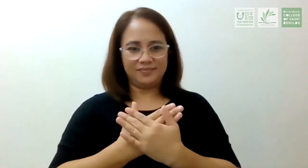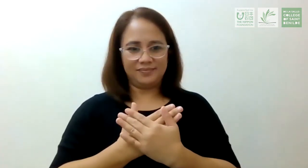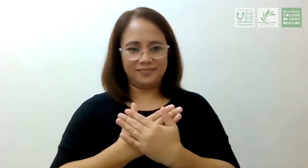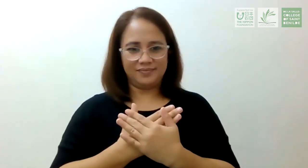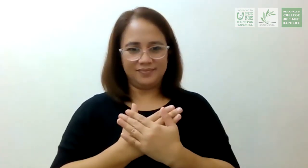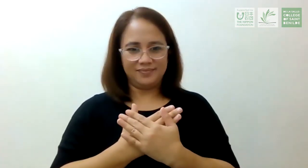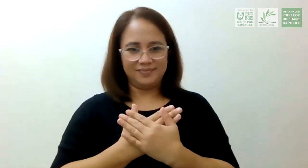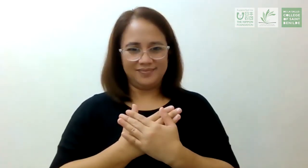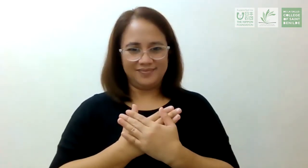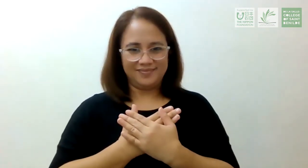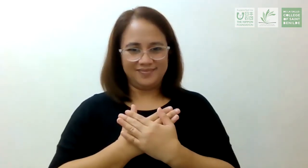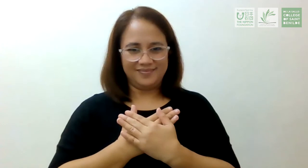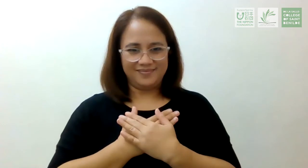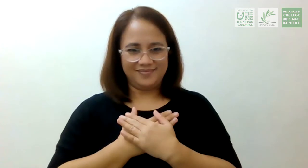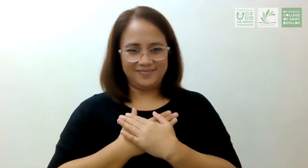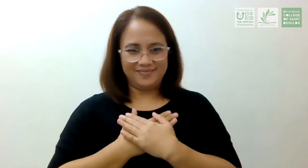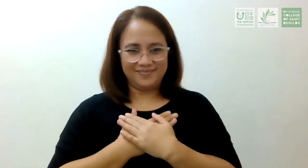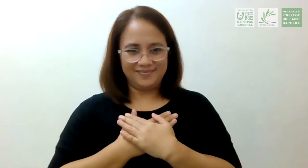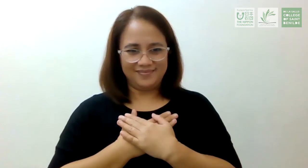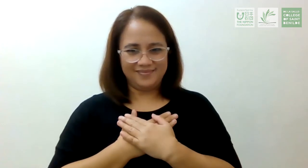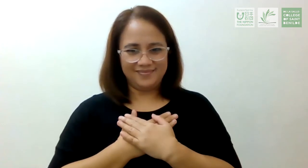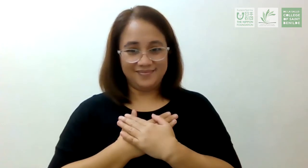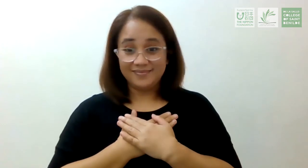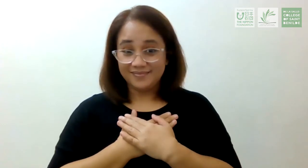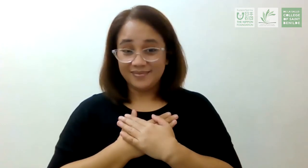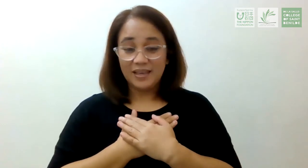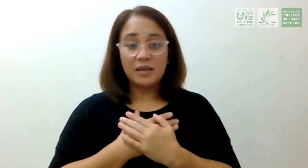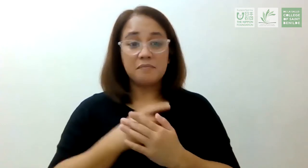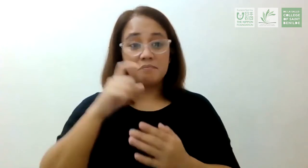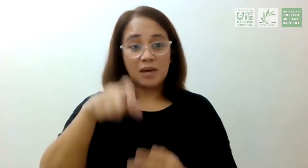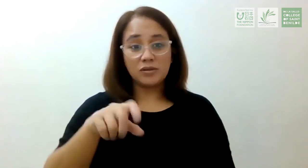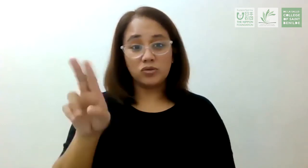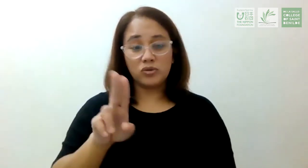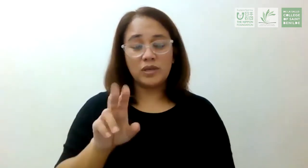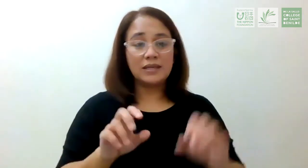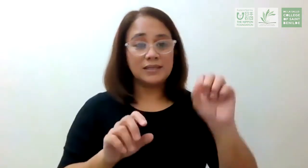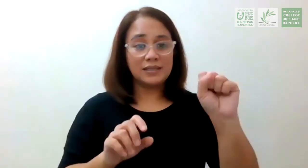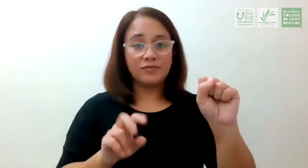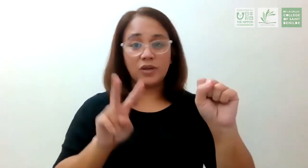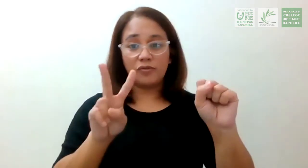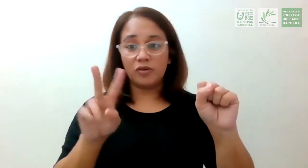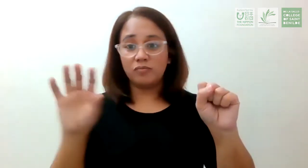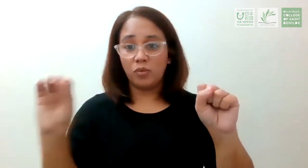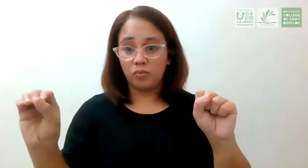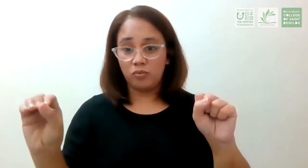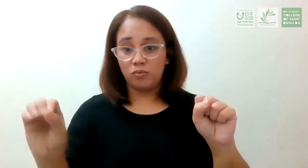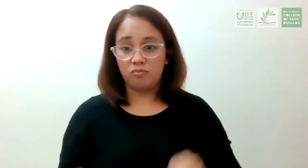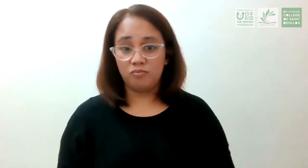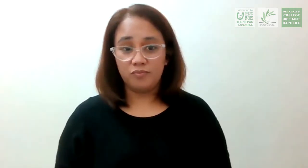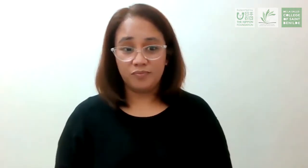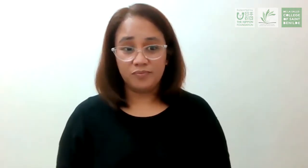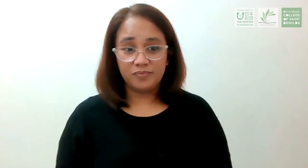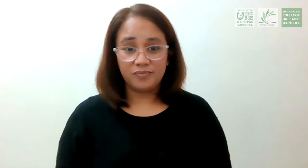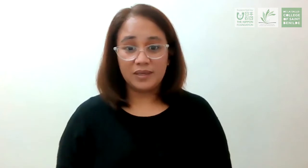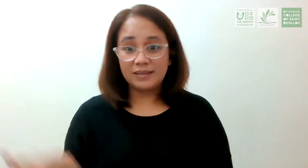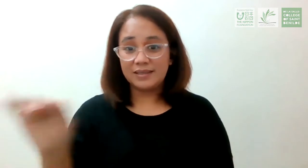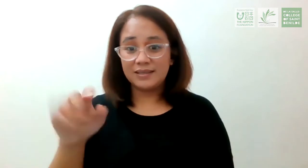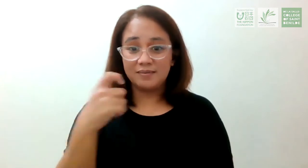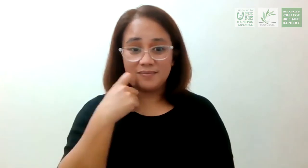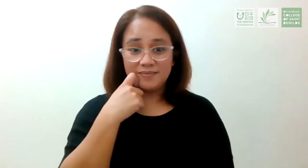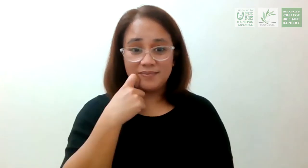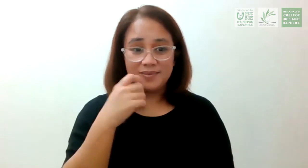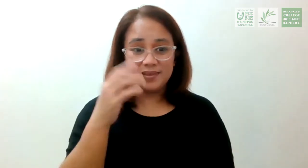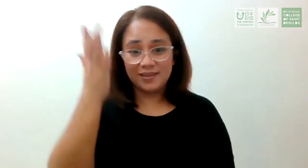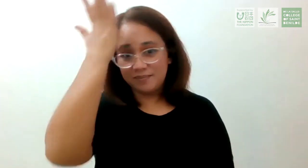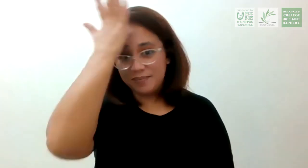Okay, so then you have to use subject, verb, object, like Peep said, and like Yami